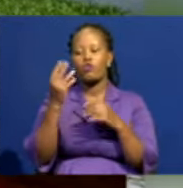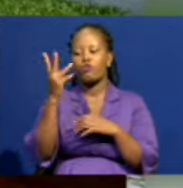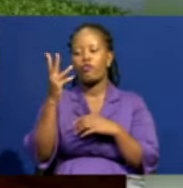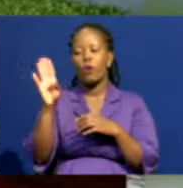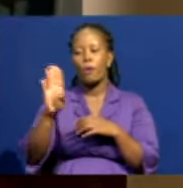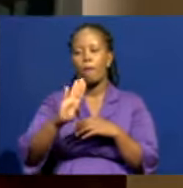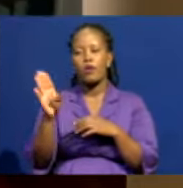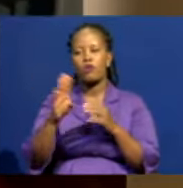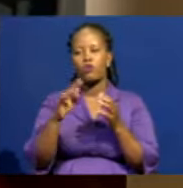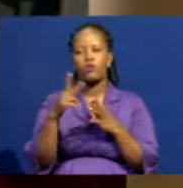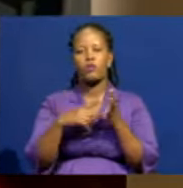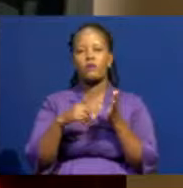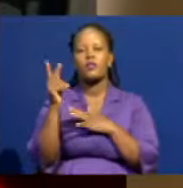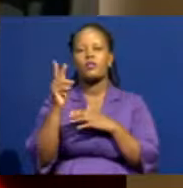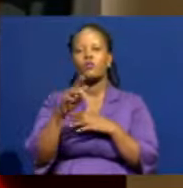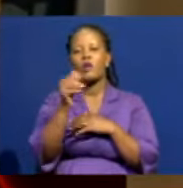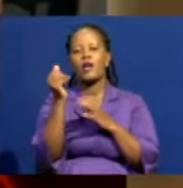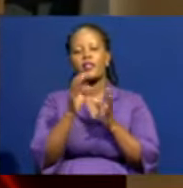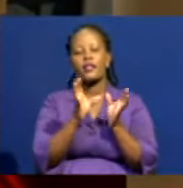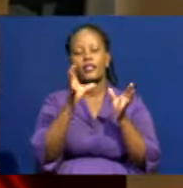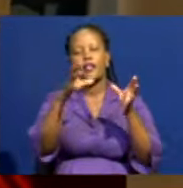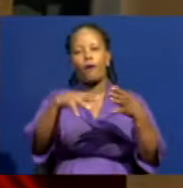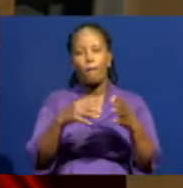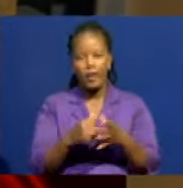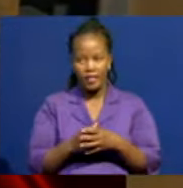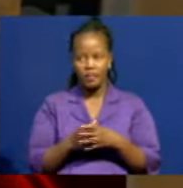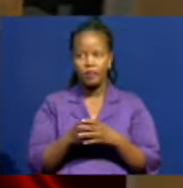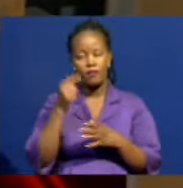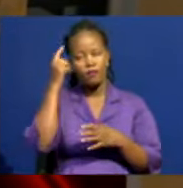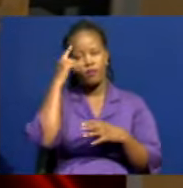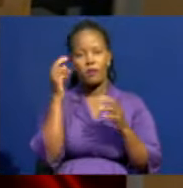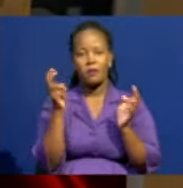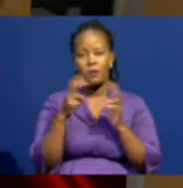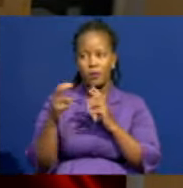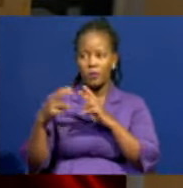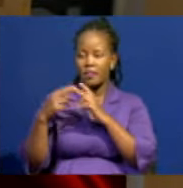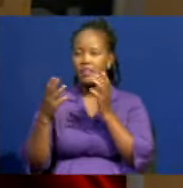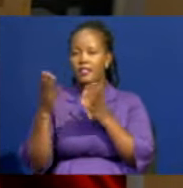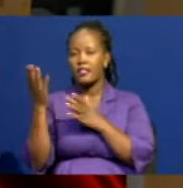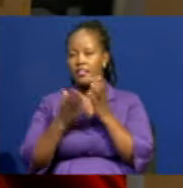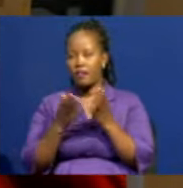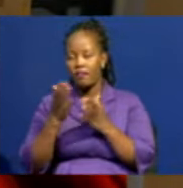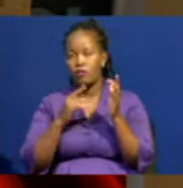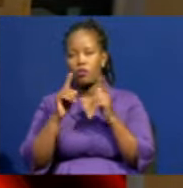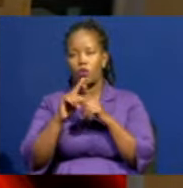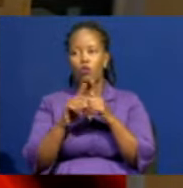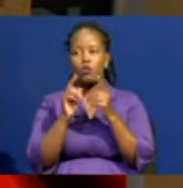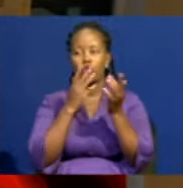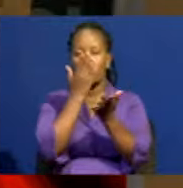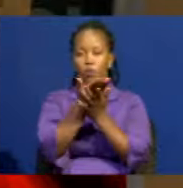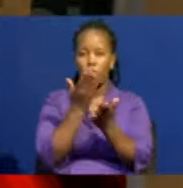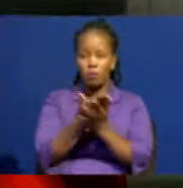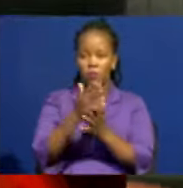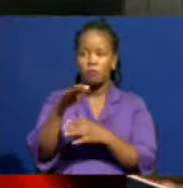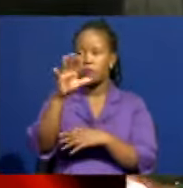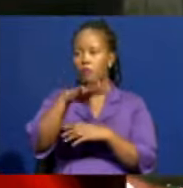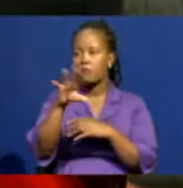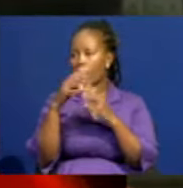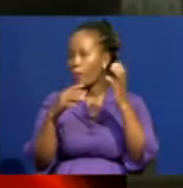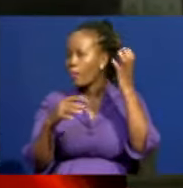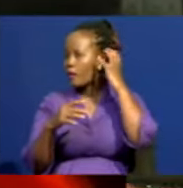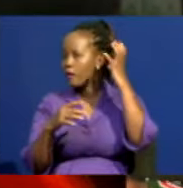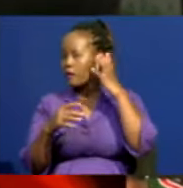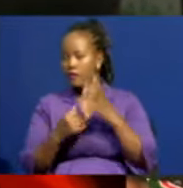was paid to Baseline Architects Limited for consultancy services for the proposed Ronald Ngala Utali College. During this